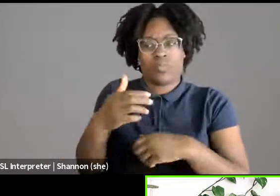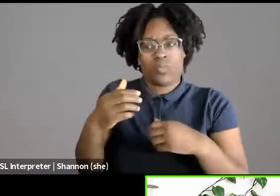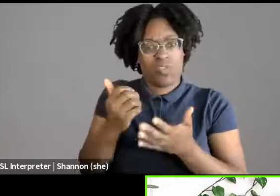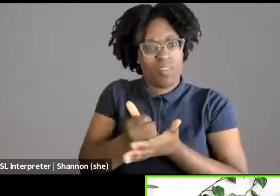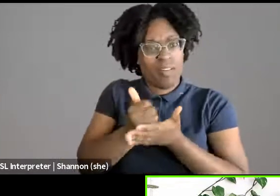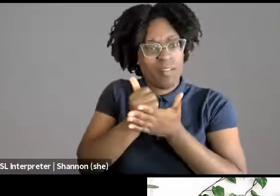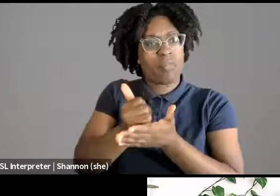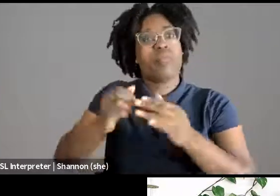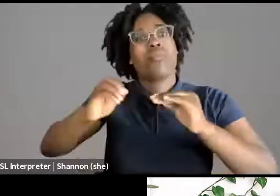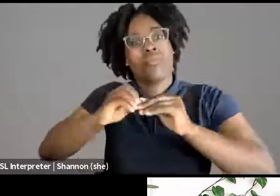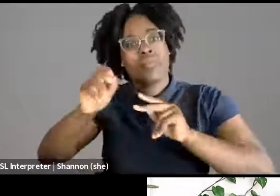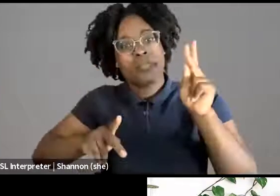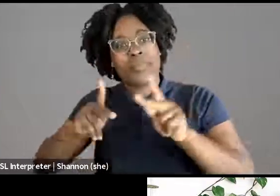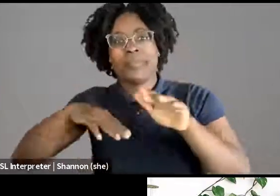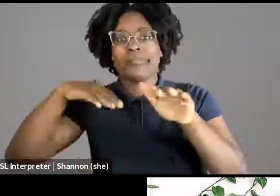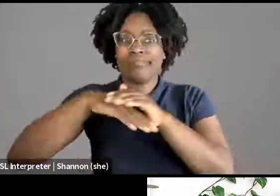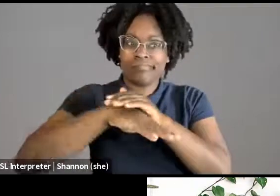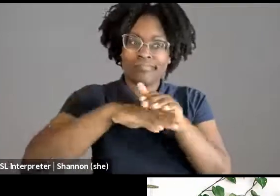Great.